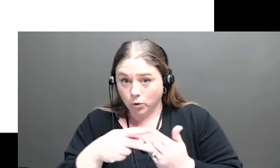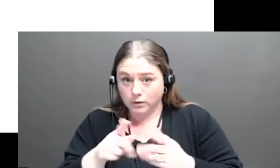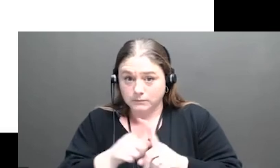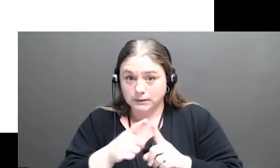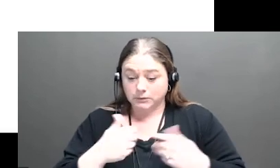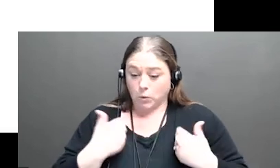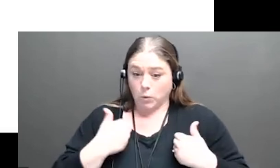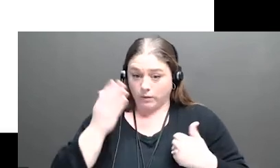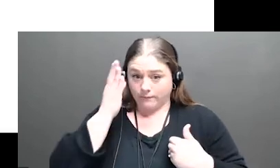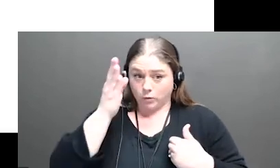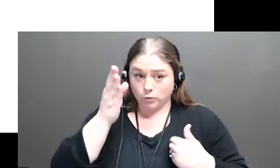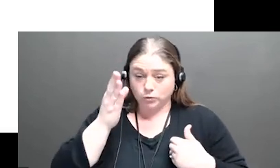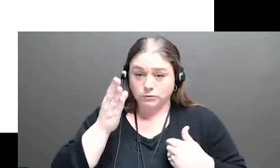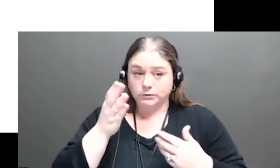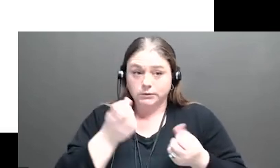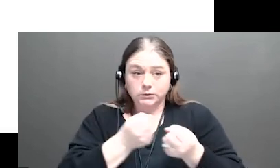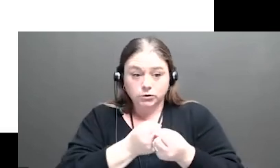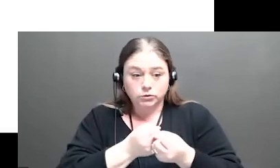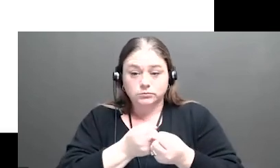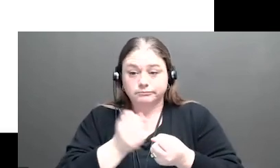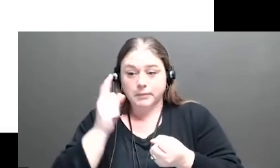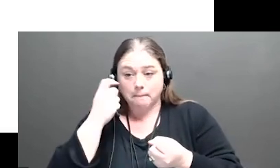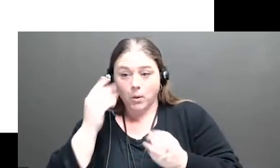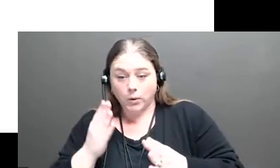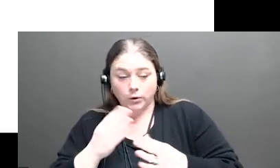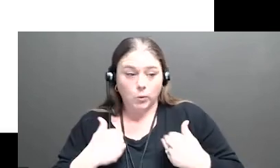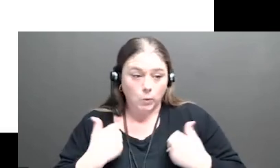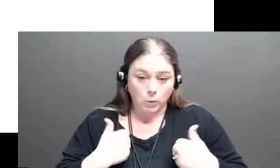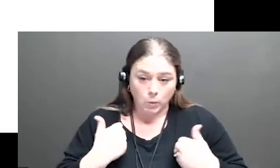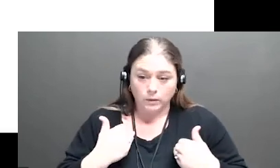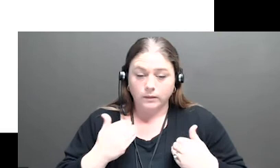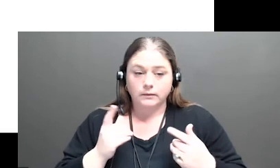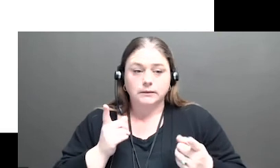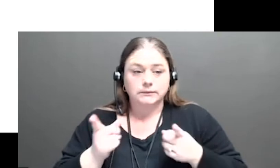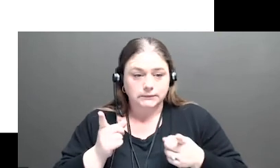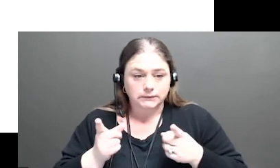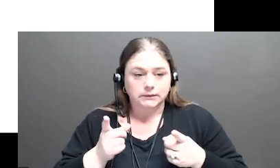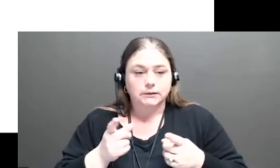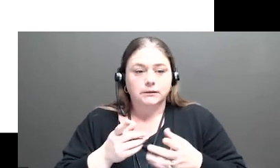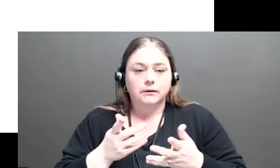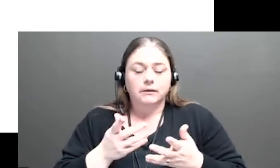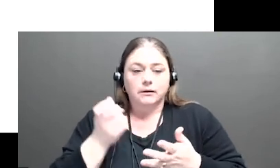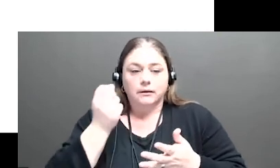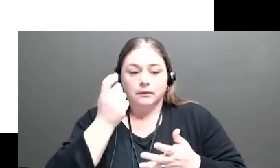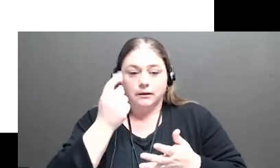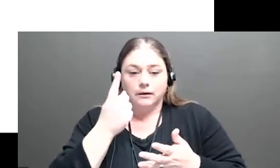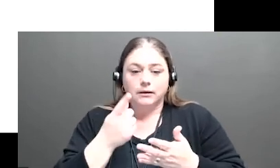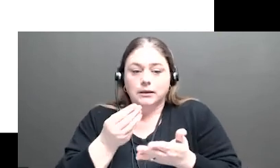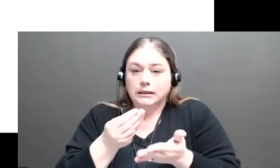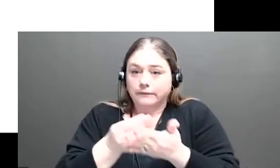Future, to support job seekers and employers, do pose a challenge. In the past, the Youth of the Future program was